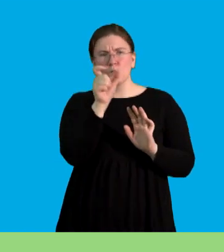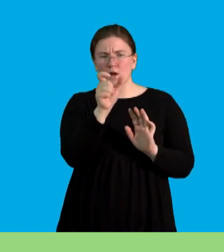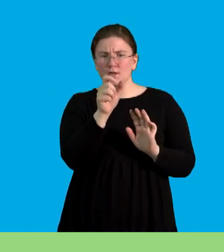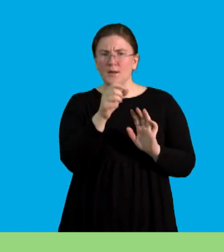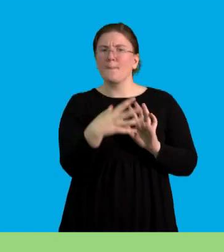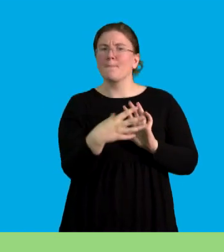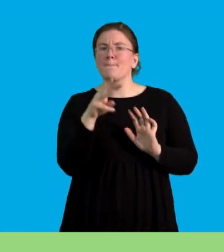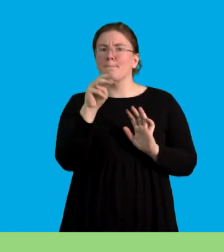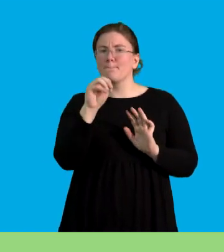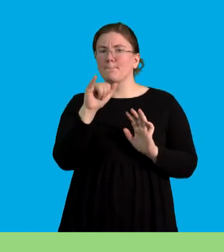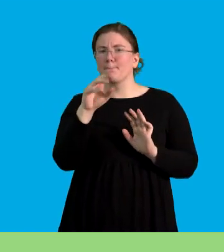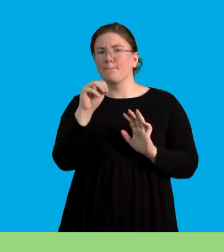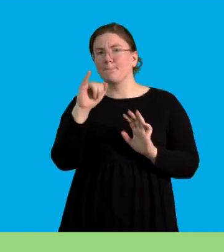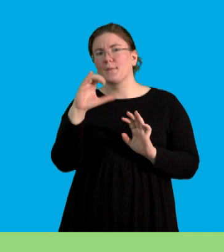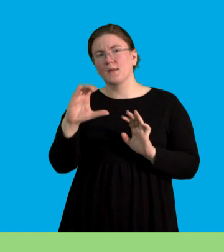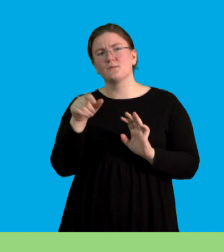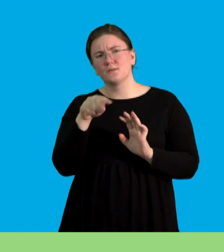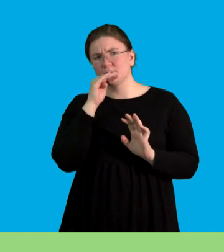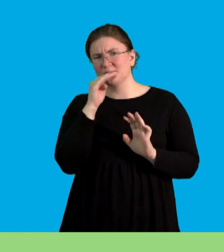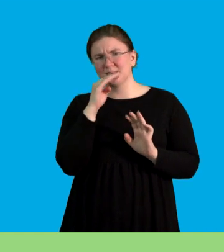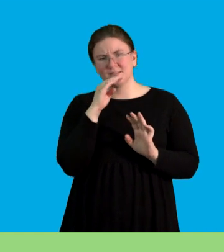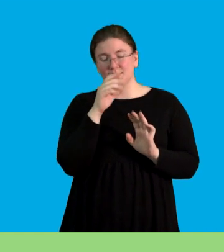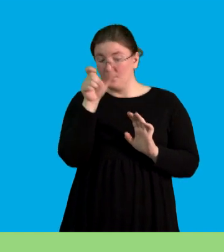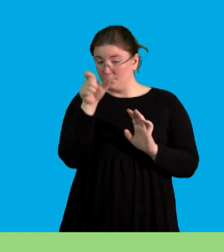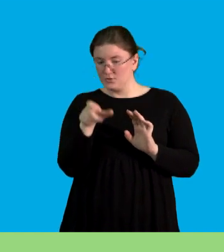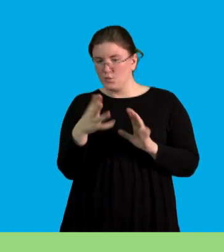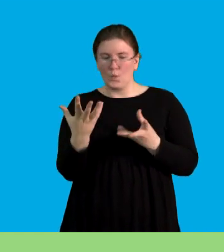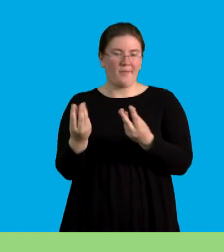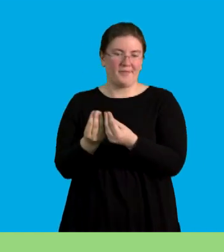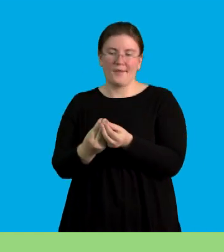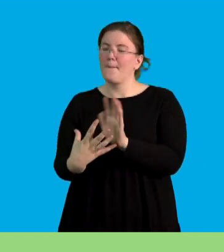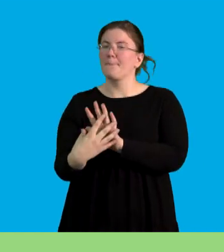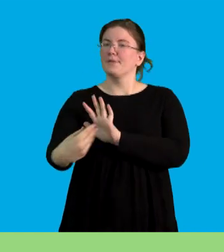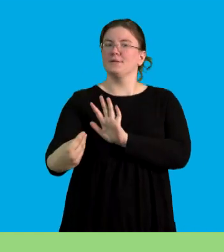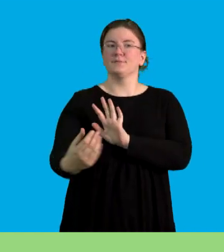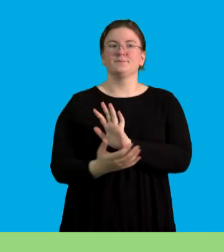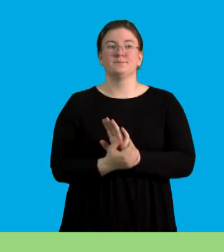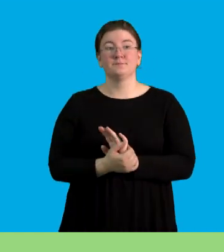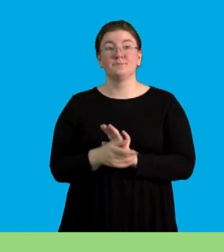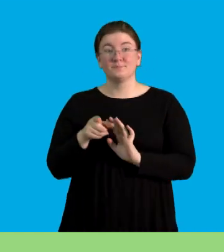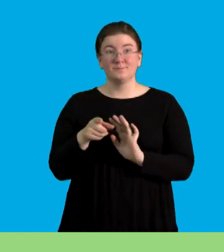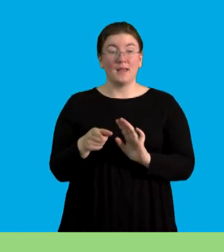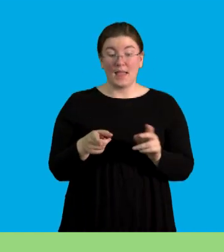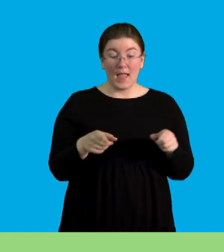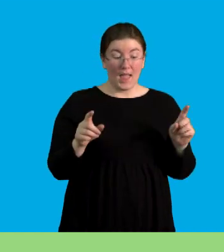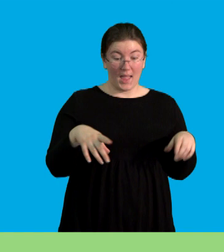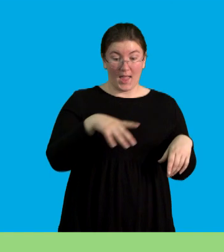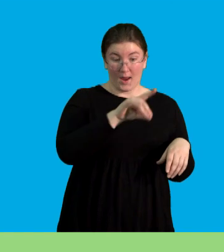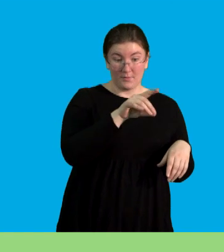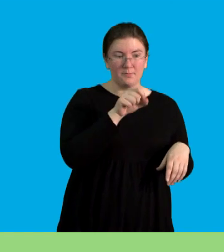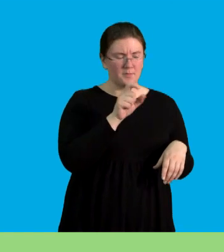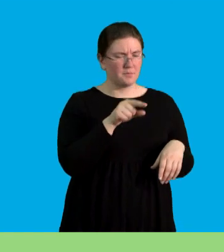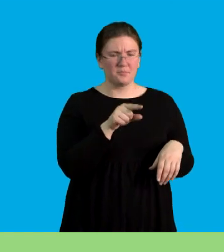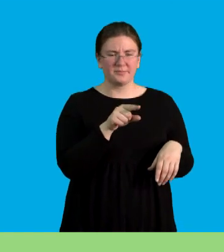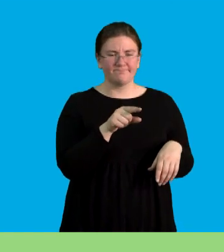is similar to imitating someone or something. So mimicry occurs when a harmless animal